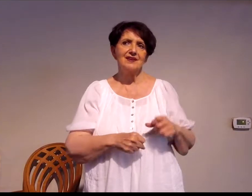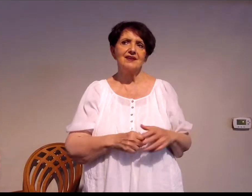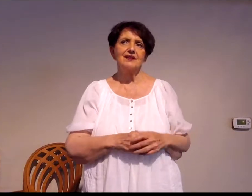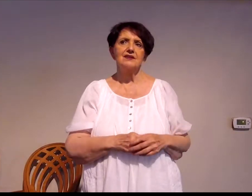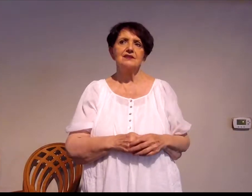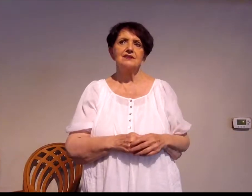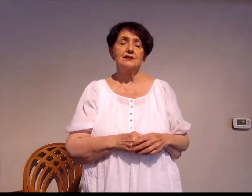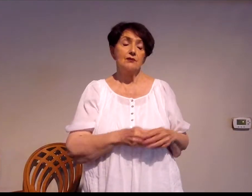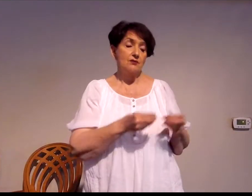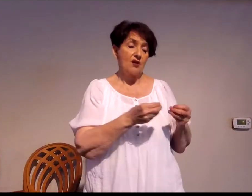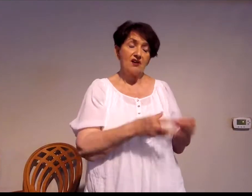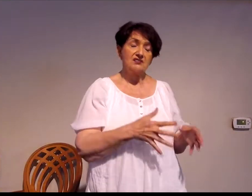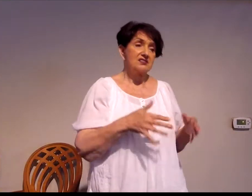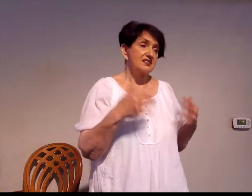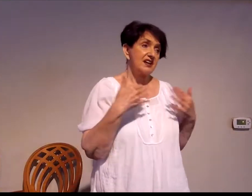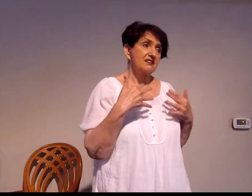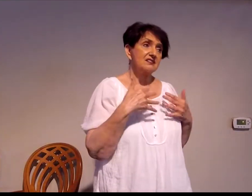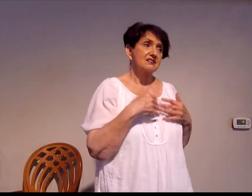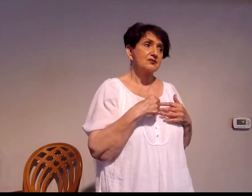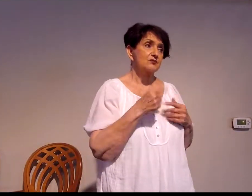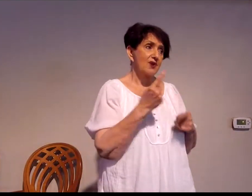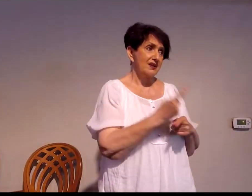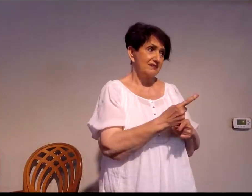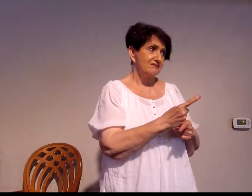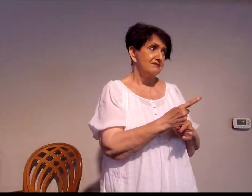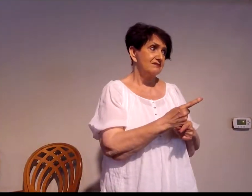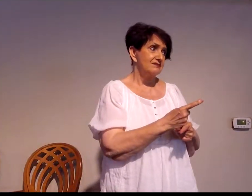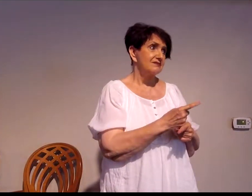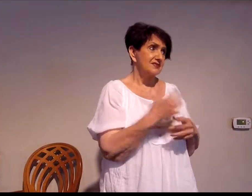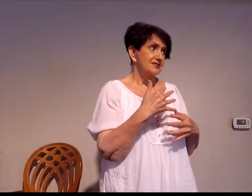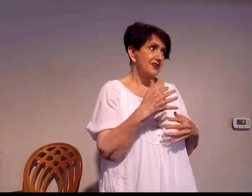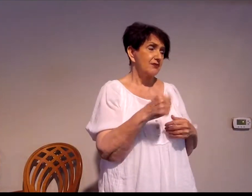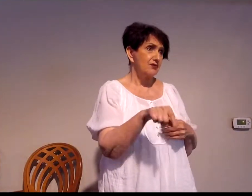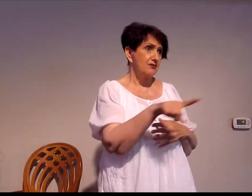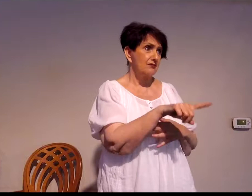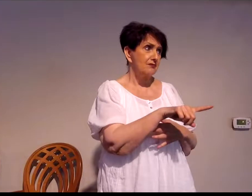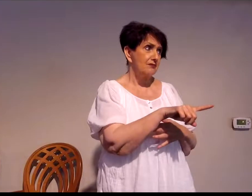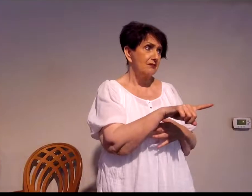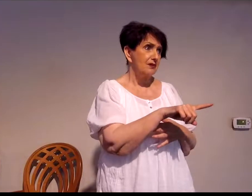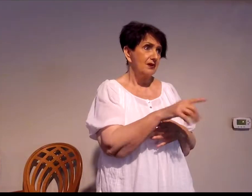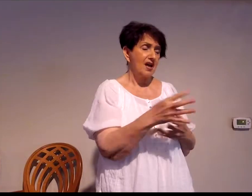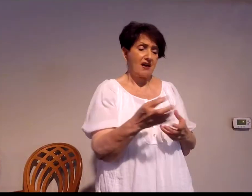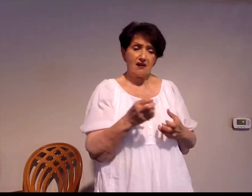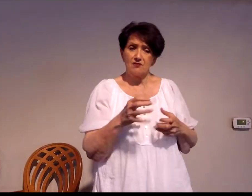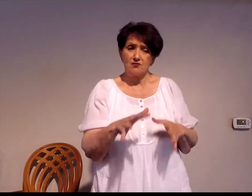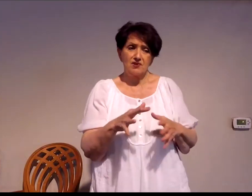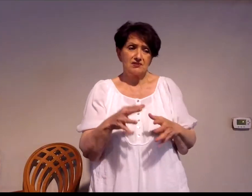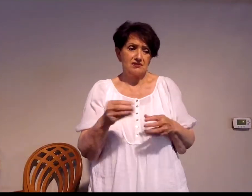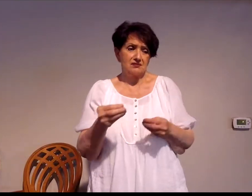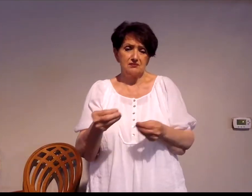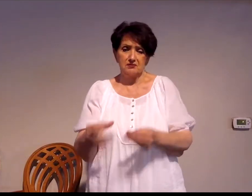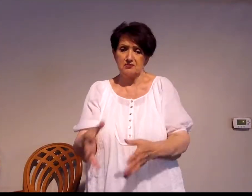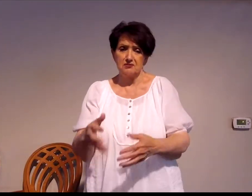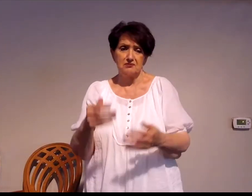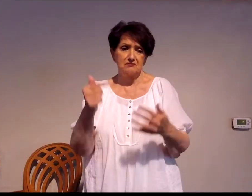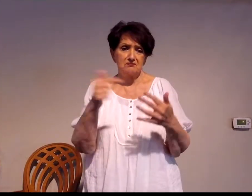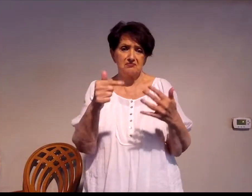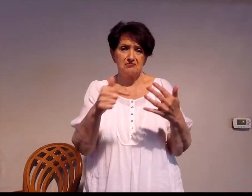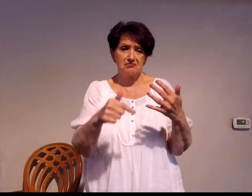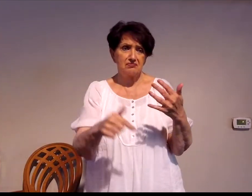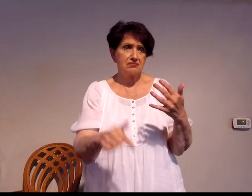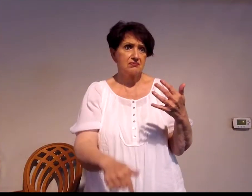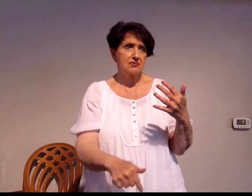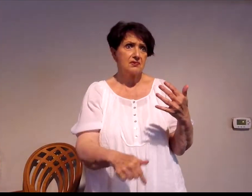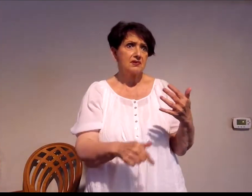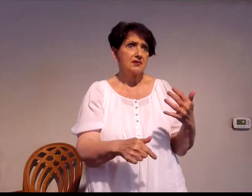loss scares us. Doesn't loss scare you? I don't want to lose certain things. We can run from it, but yet our